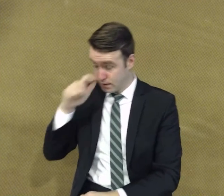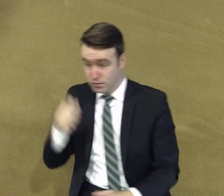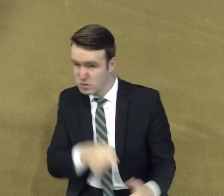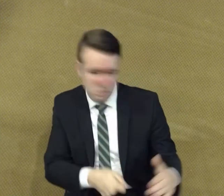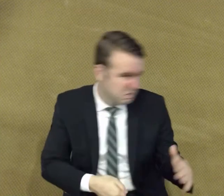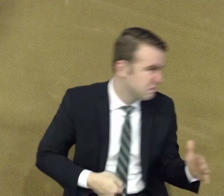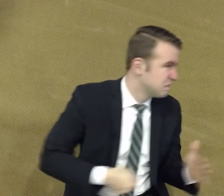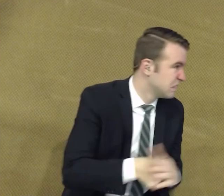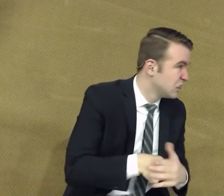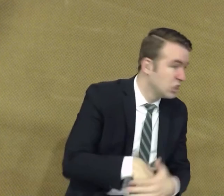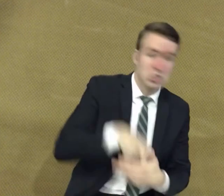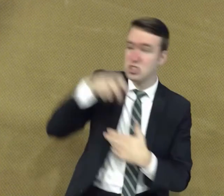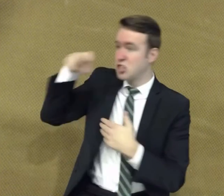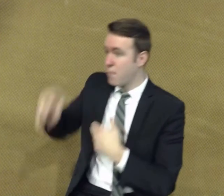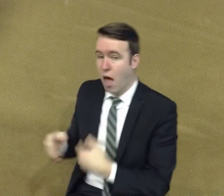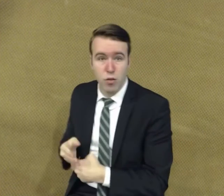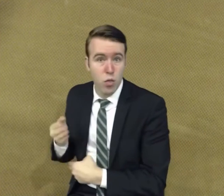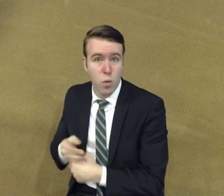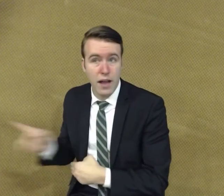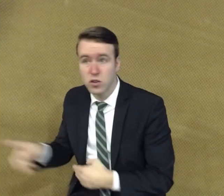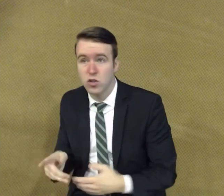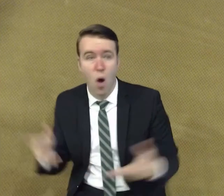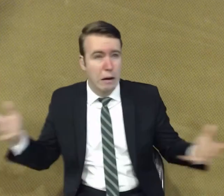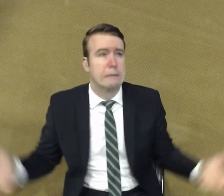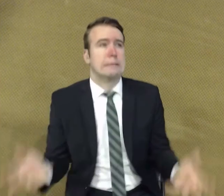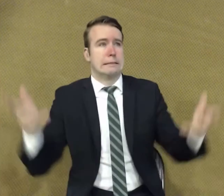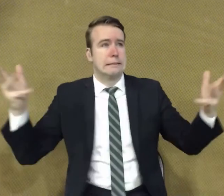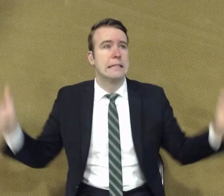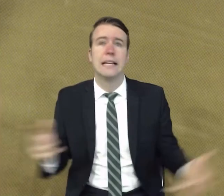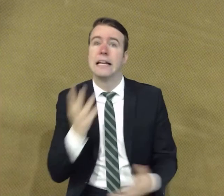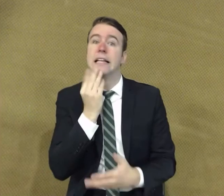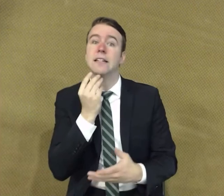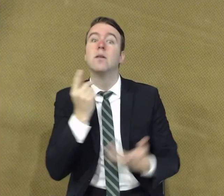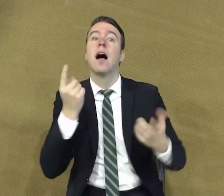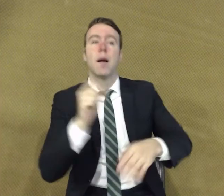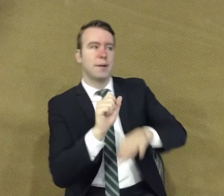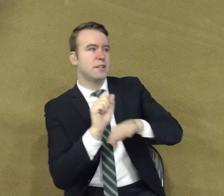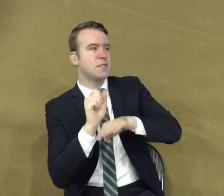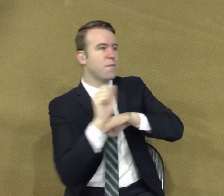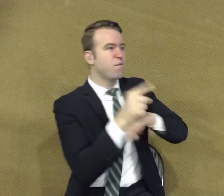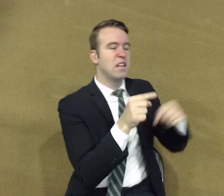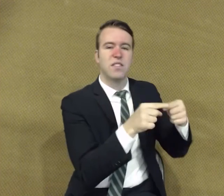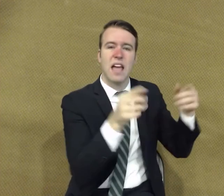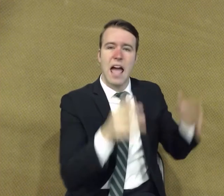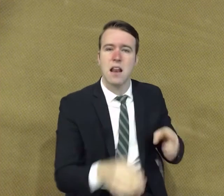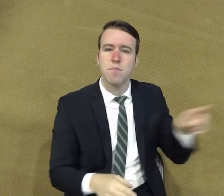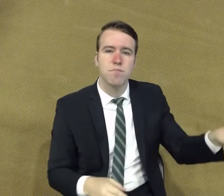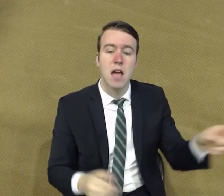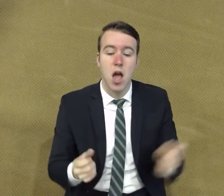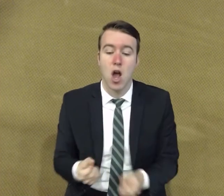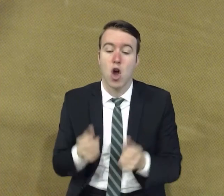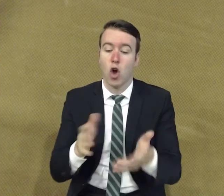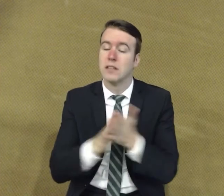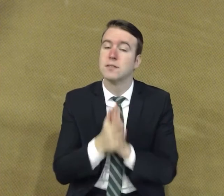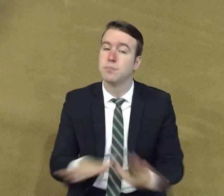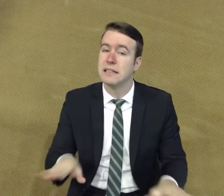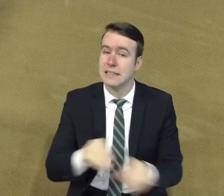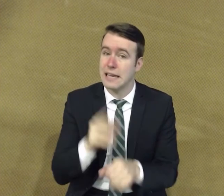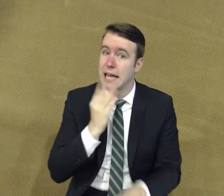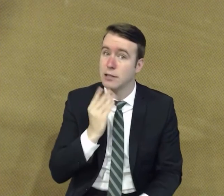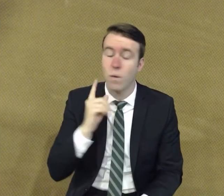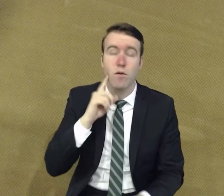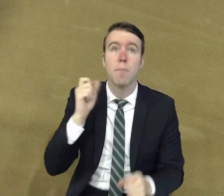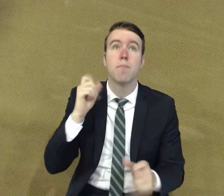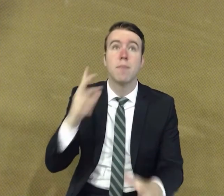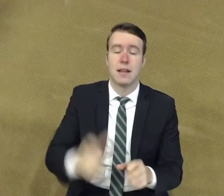window, raised Israel, and defeated the enemy and brought peace to Israel for